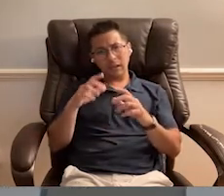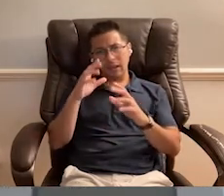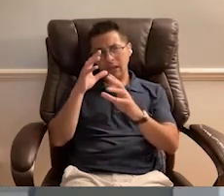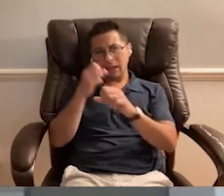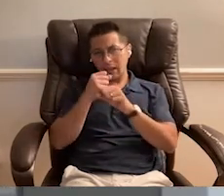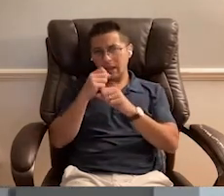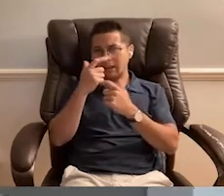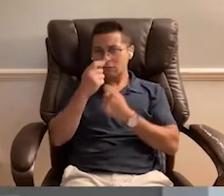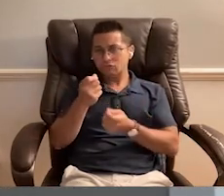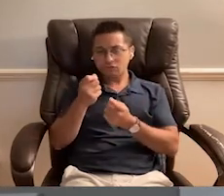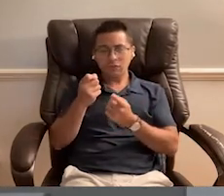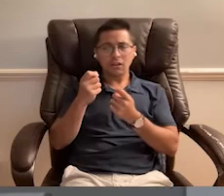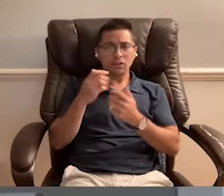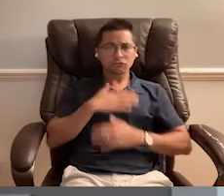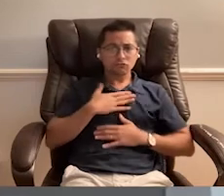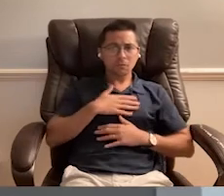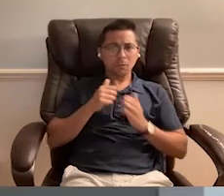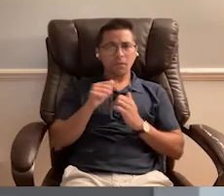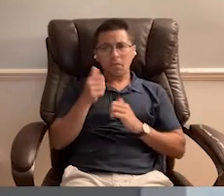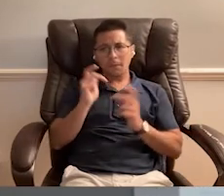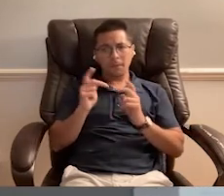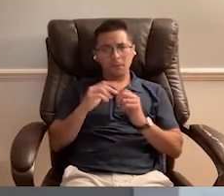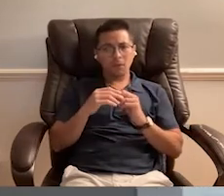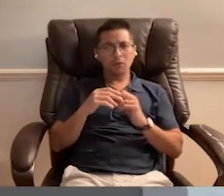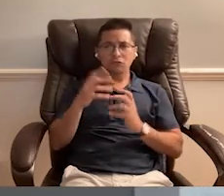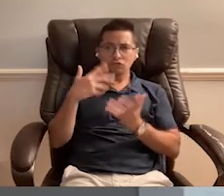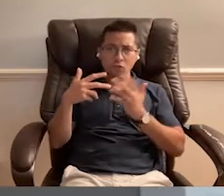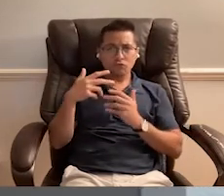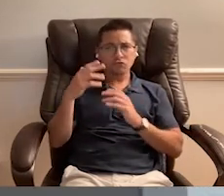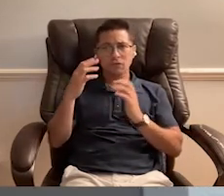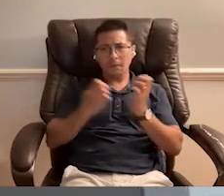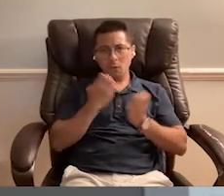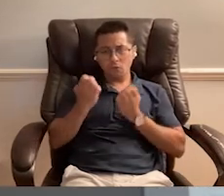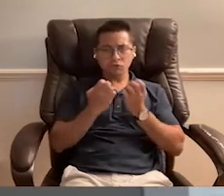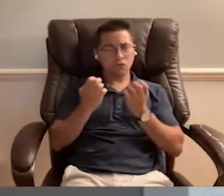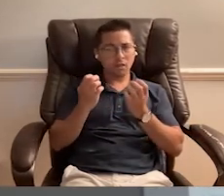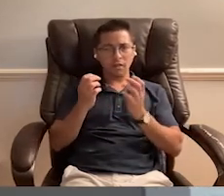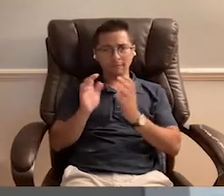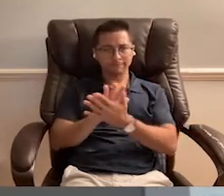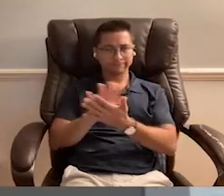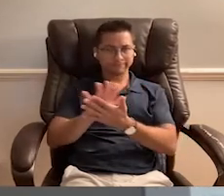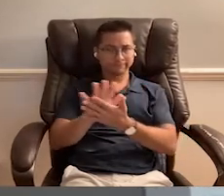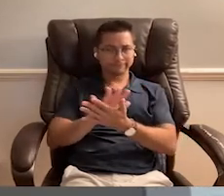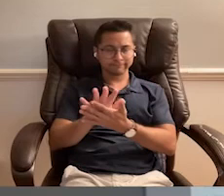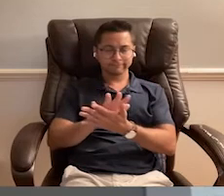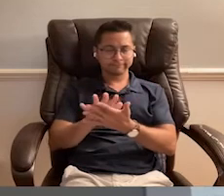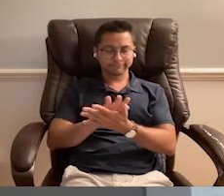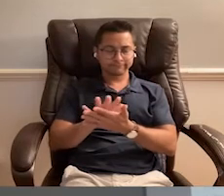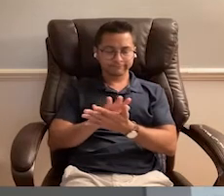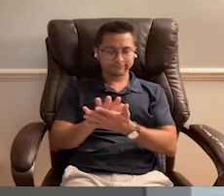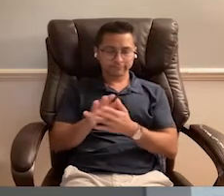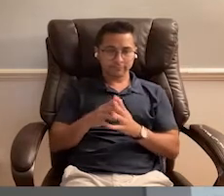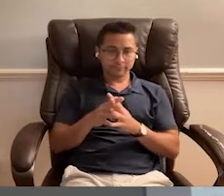to share enjoyment, interest, or achievements with other people, lack of social or emotional